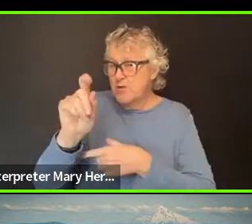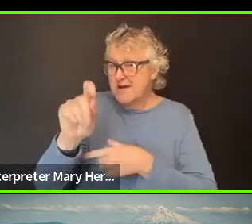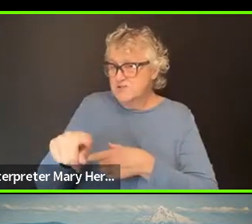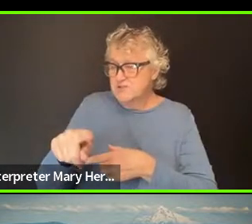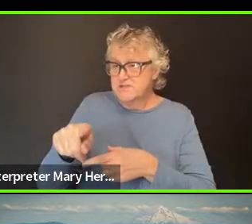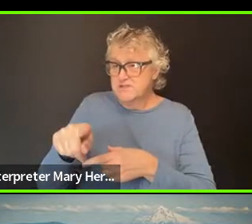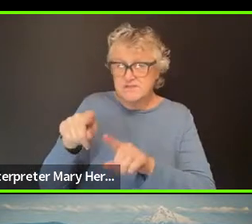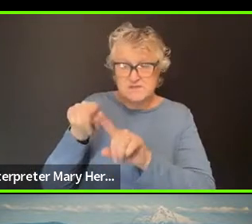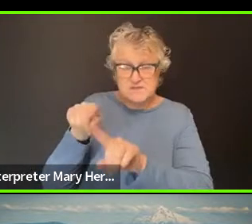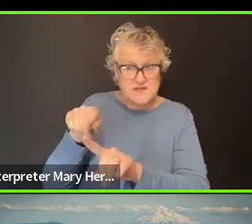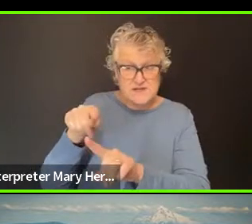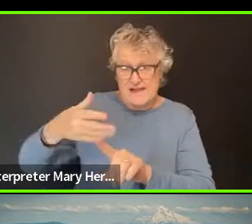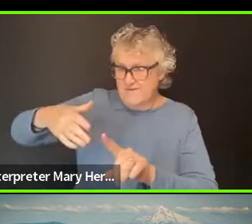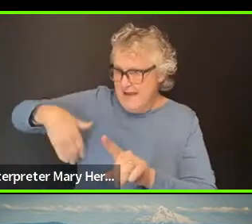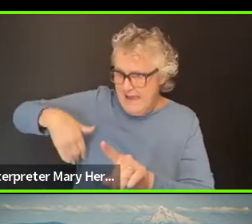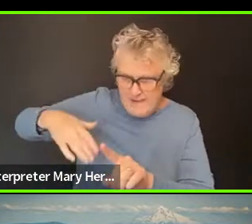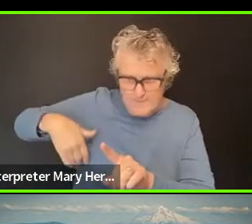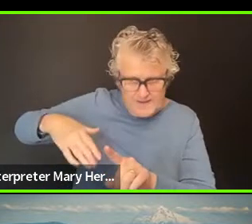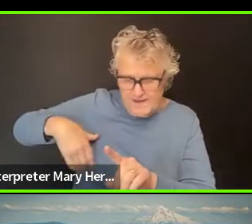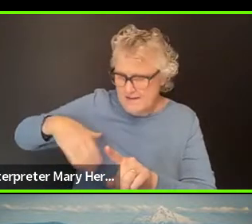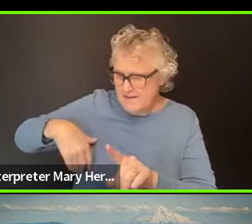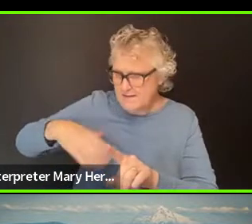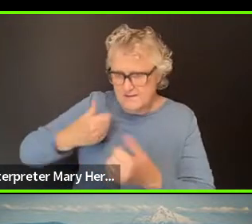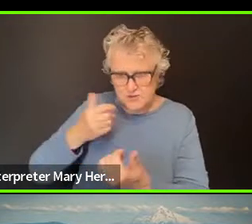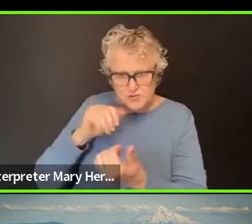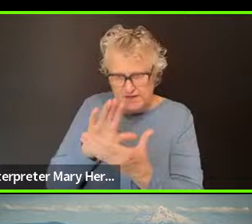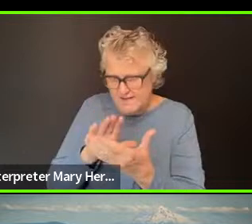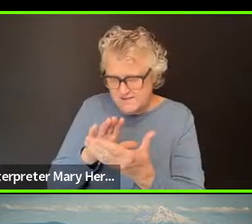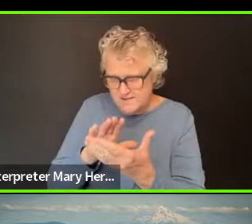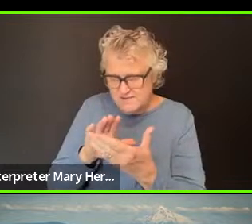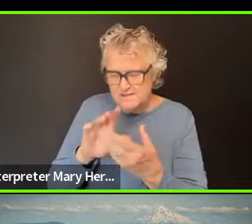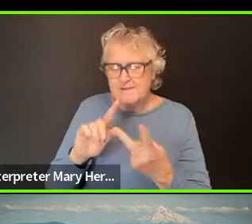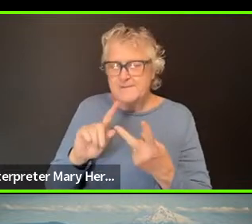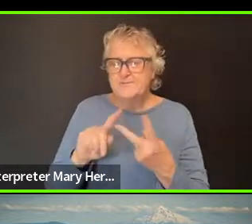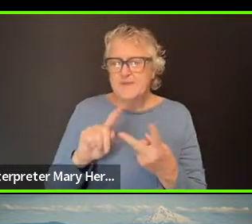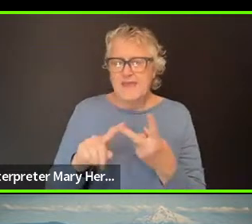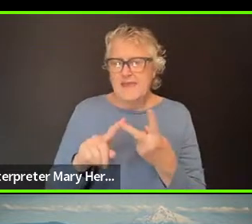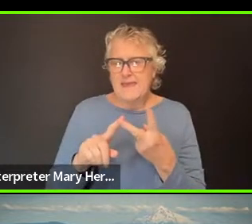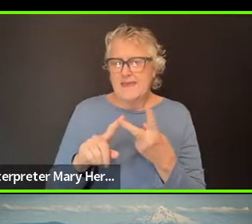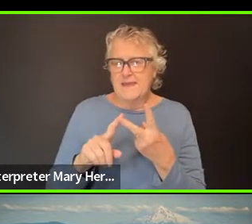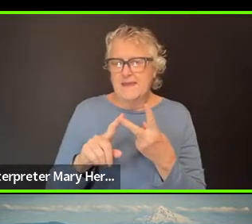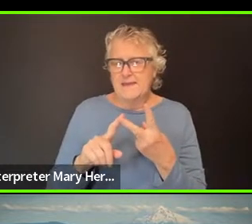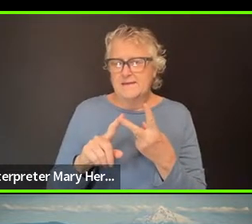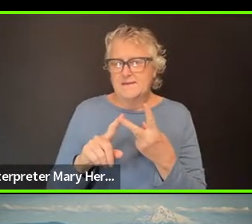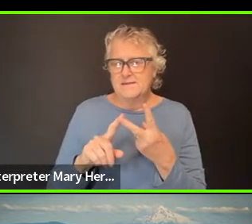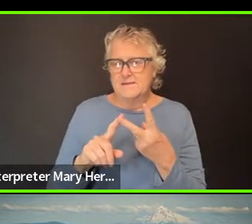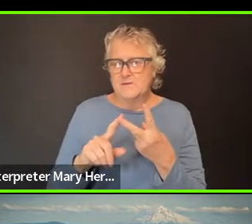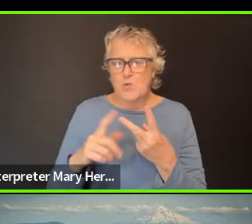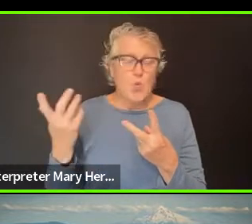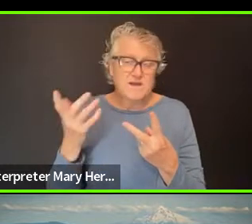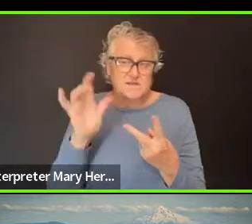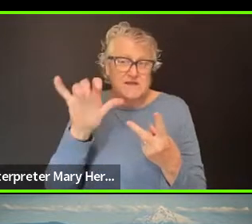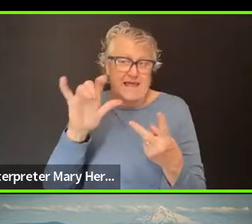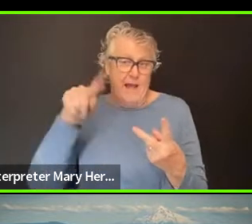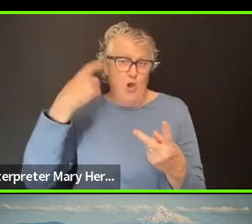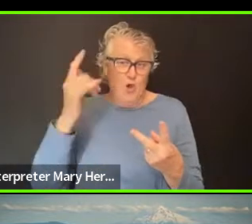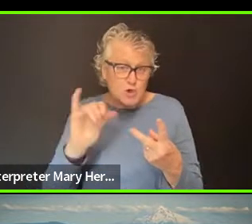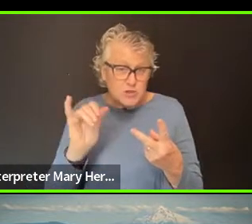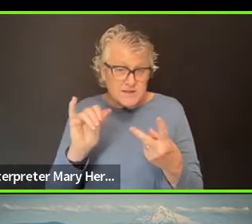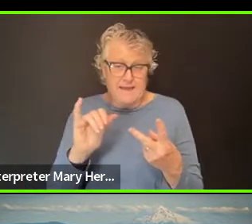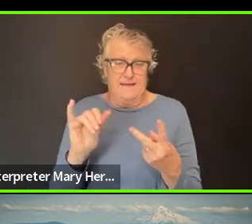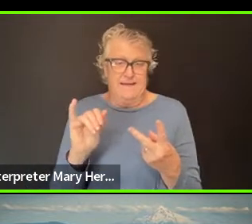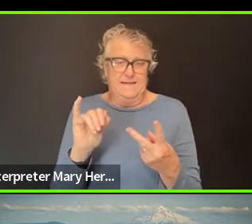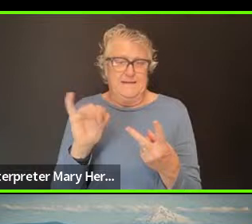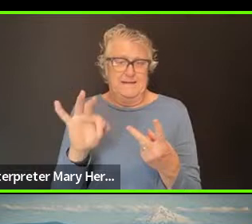like, if that's possible, then for a response, or recognizing that you can't evaluate everything, like maybe